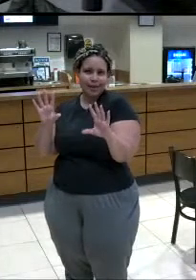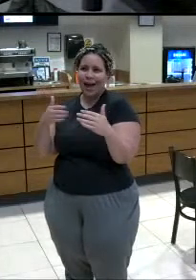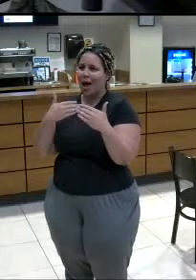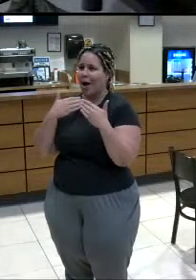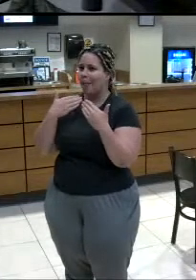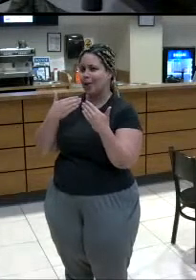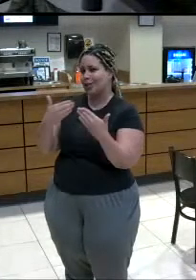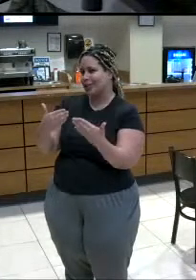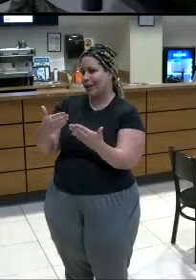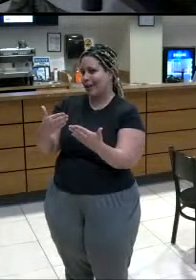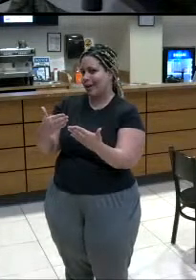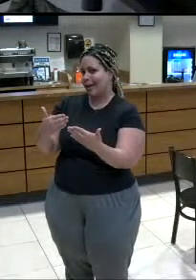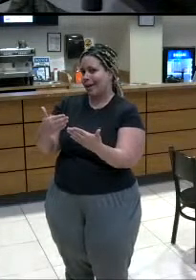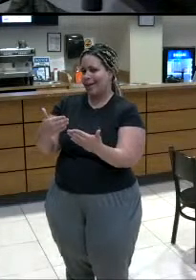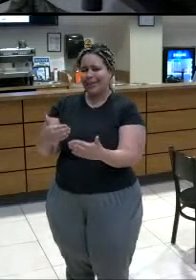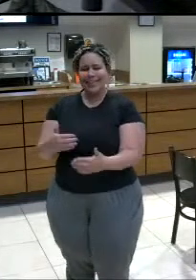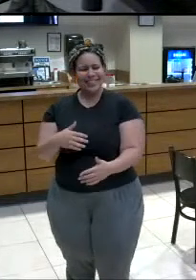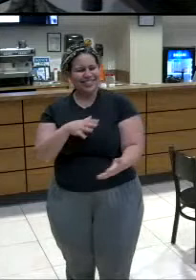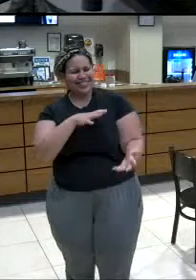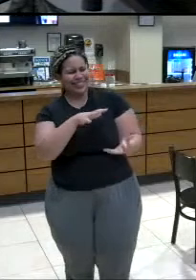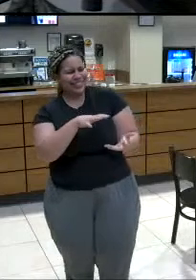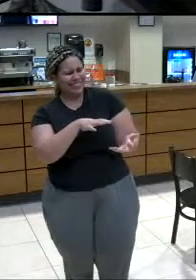that y'all are